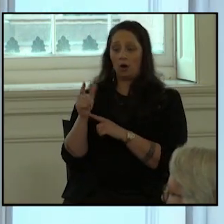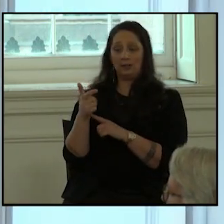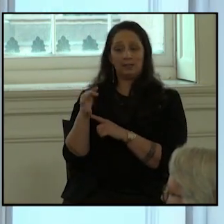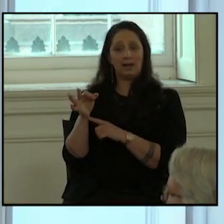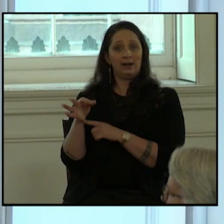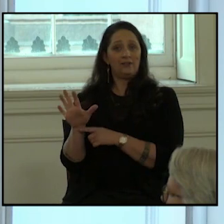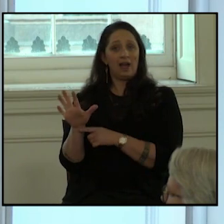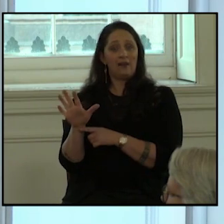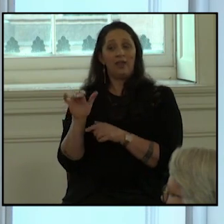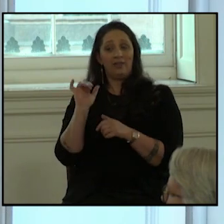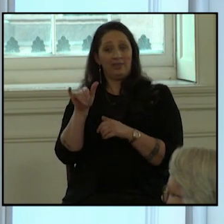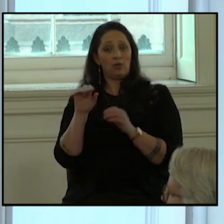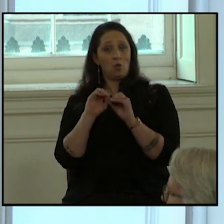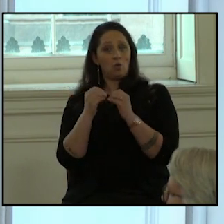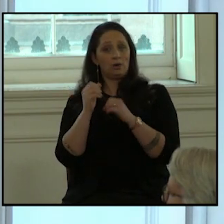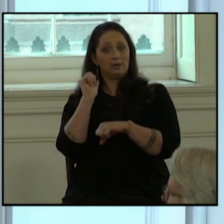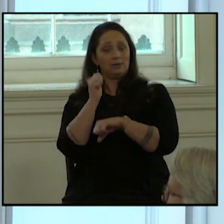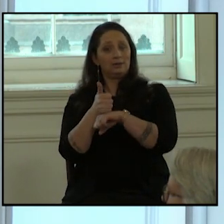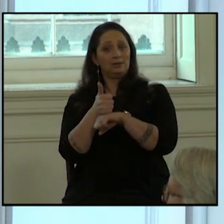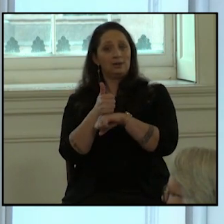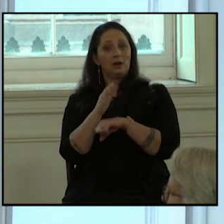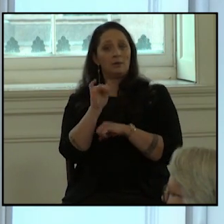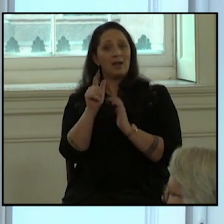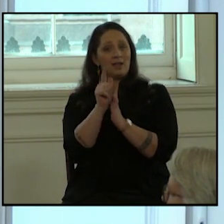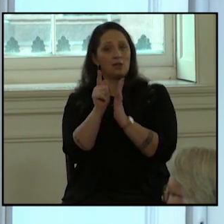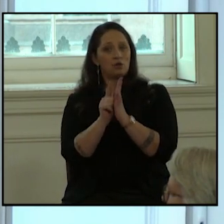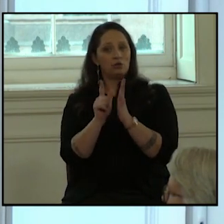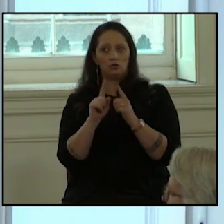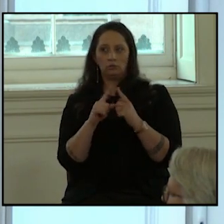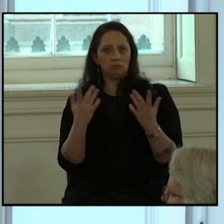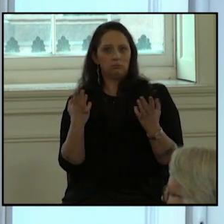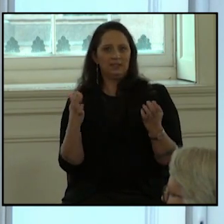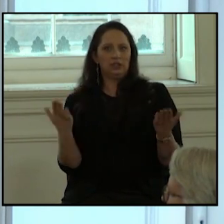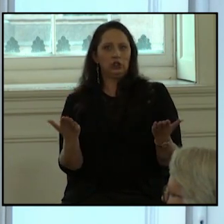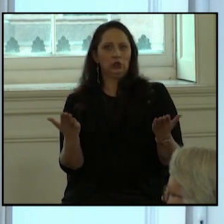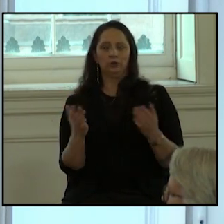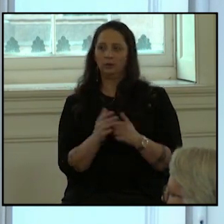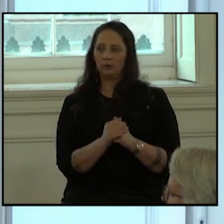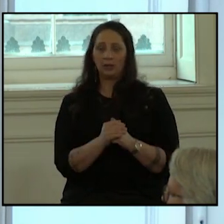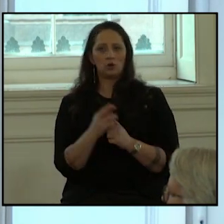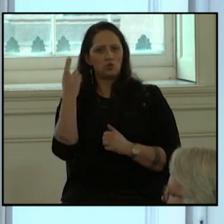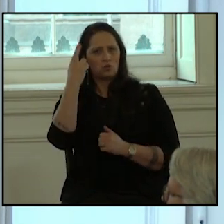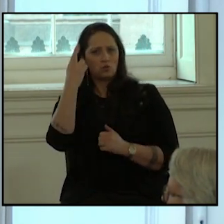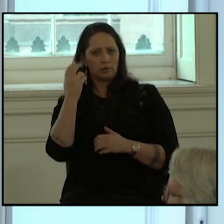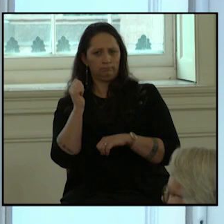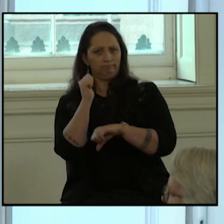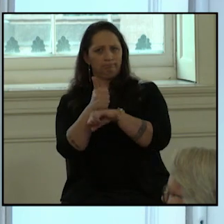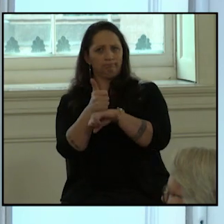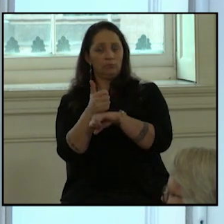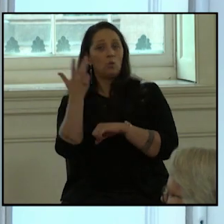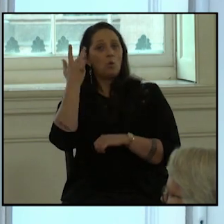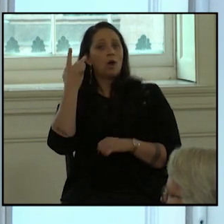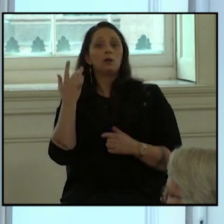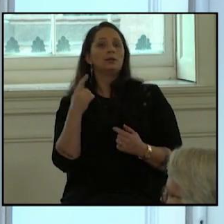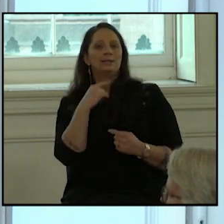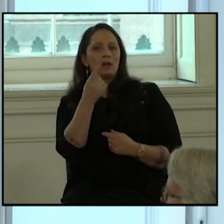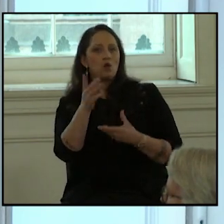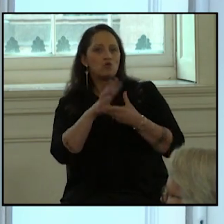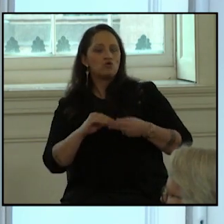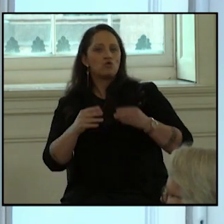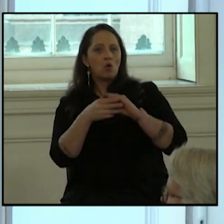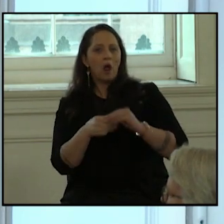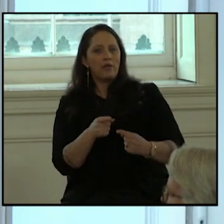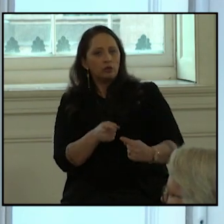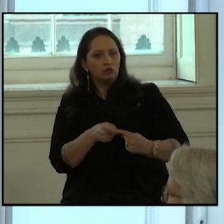the Connecticut Freedom Trail was established by law to exist. And the reason it exists is to tell the story of dignity and struggle